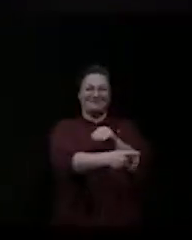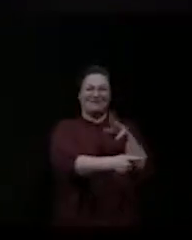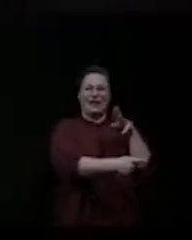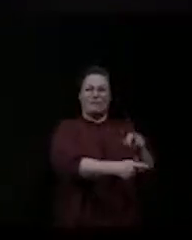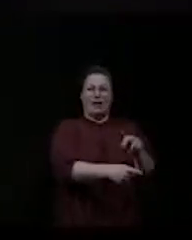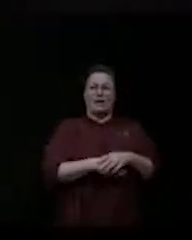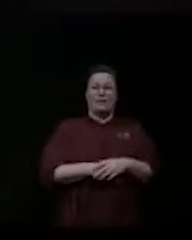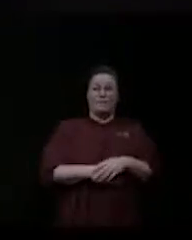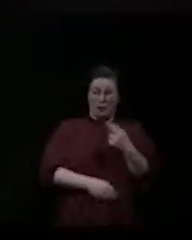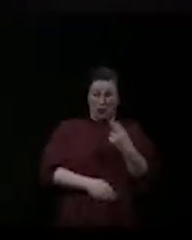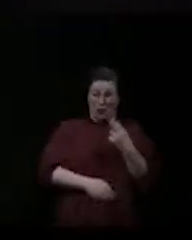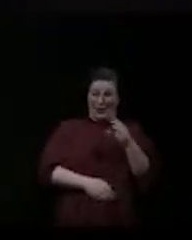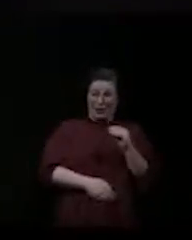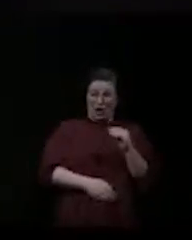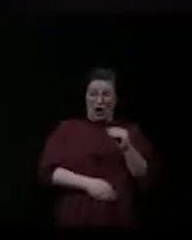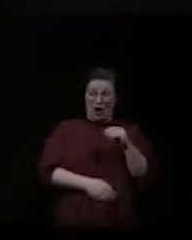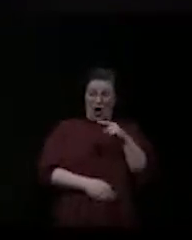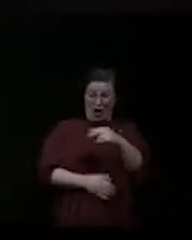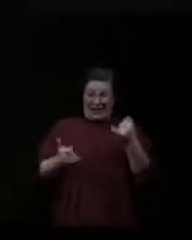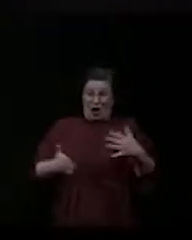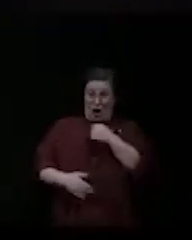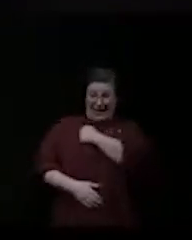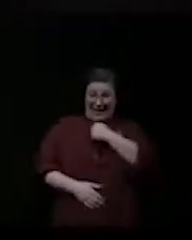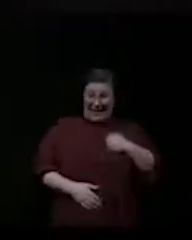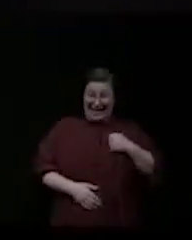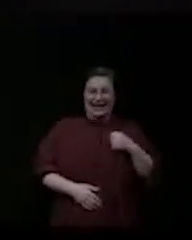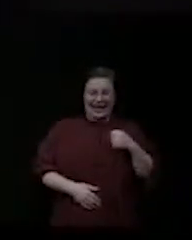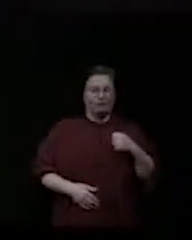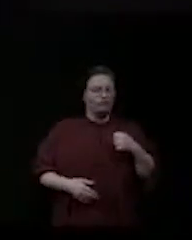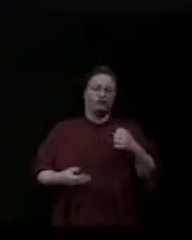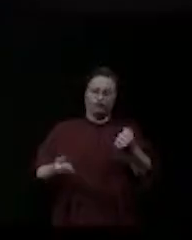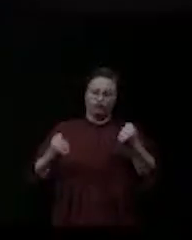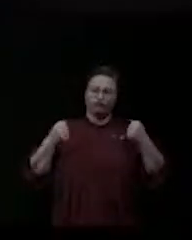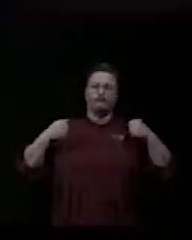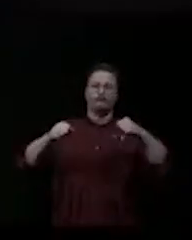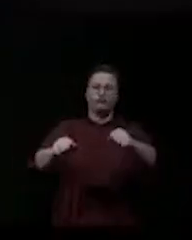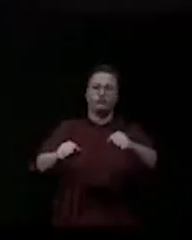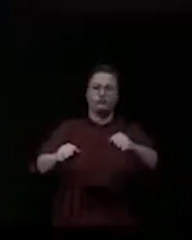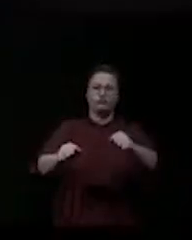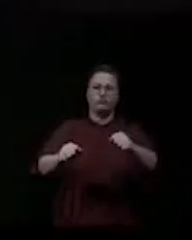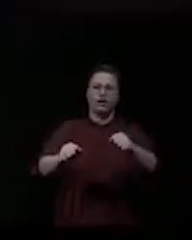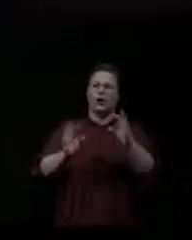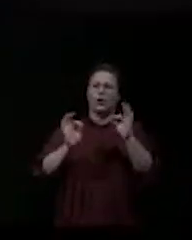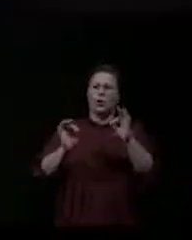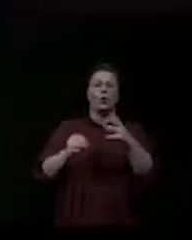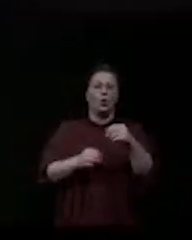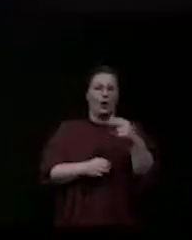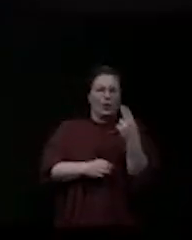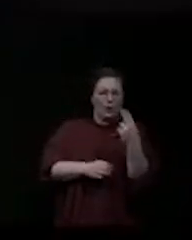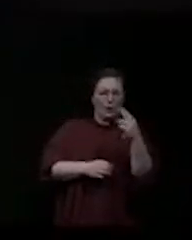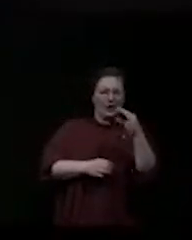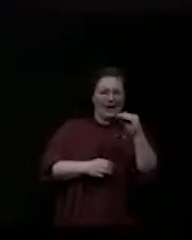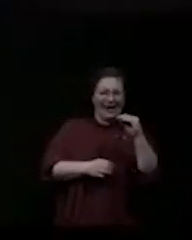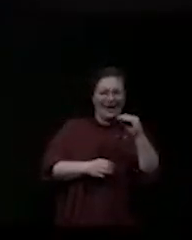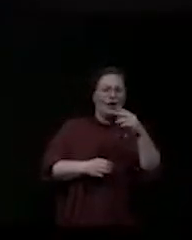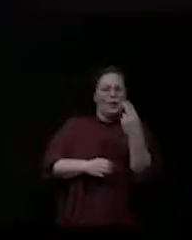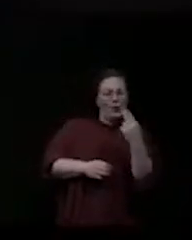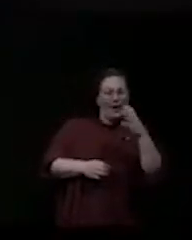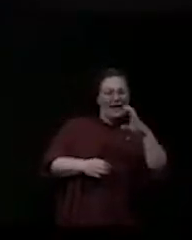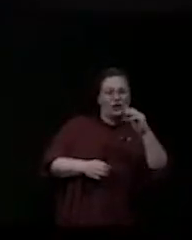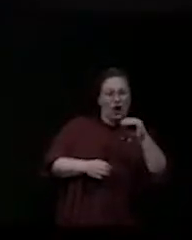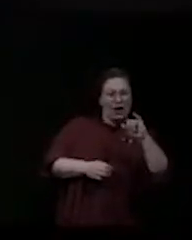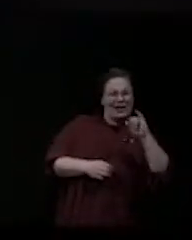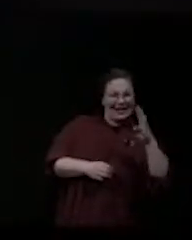US administration has led the way in this with the huge reductions in US aid that impact